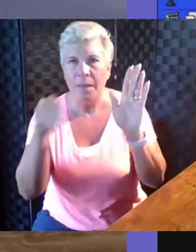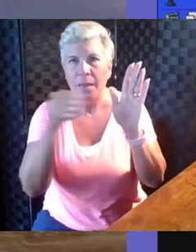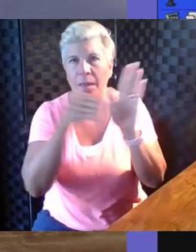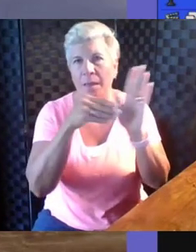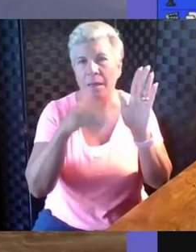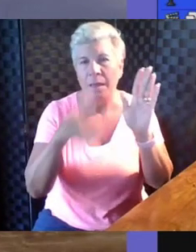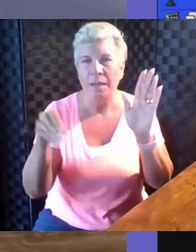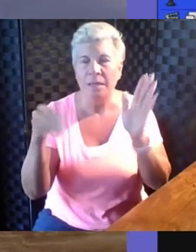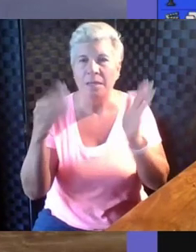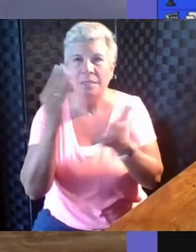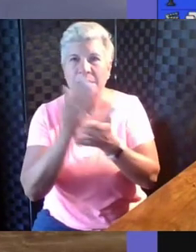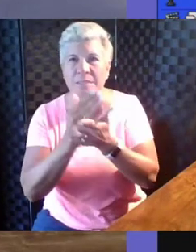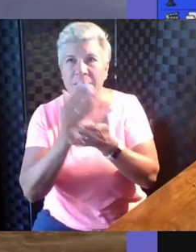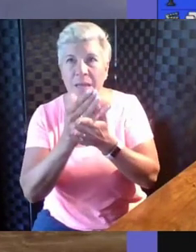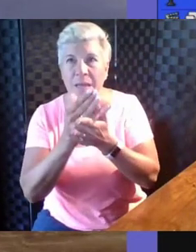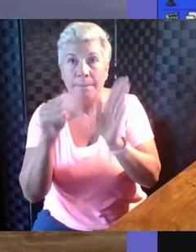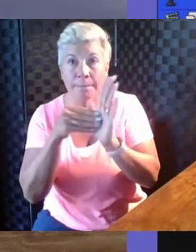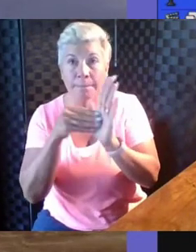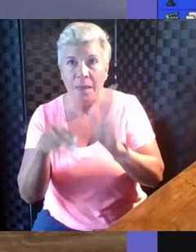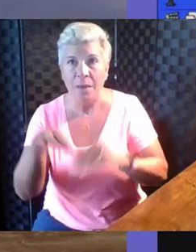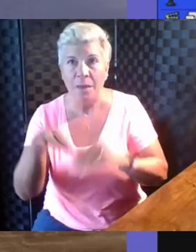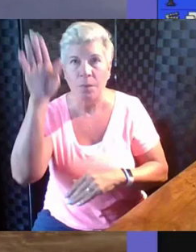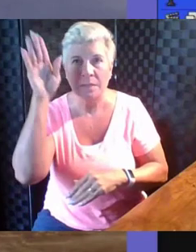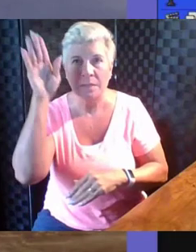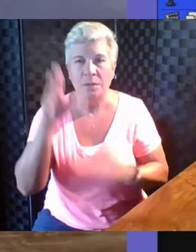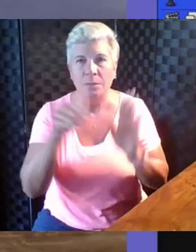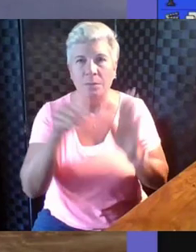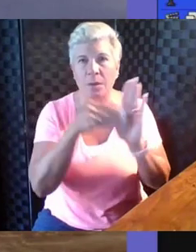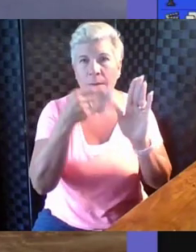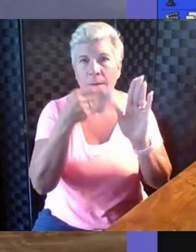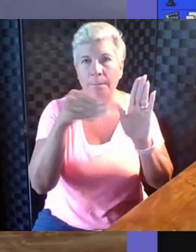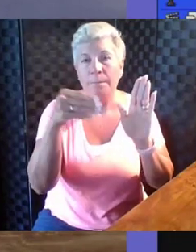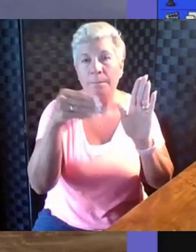stops, raise your hand.